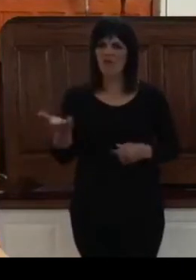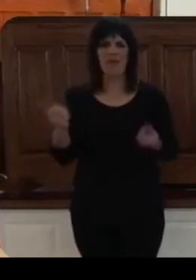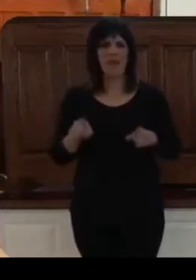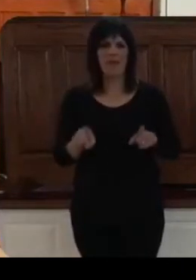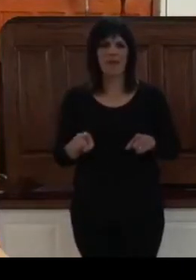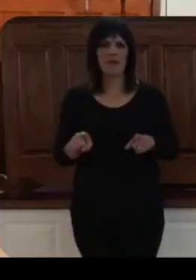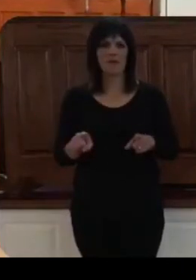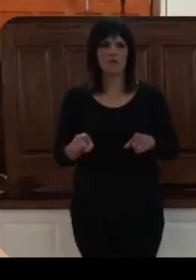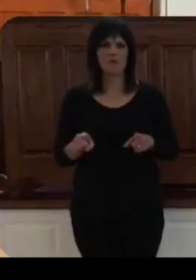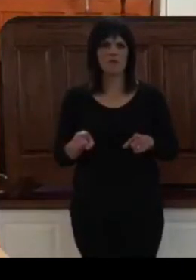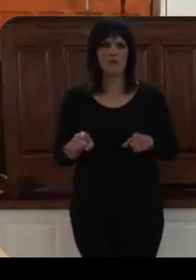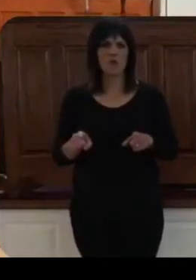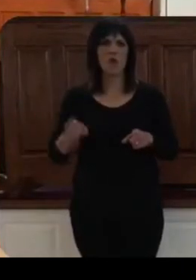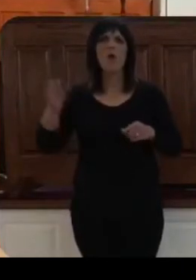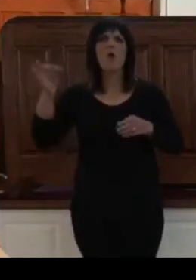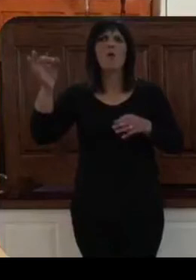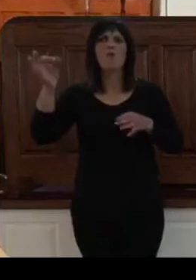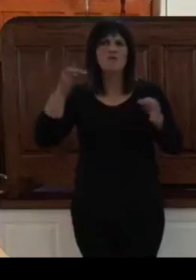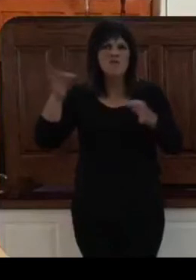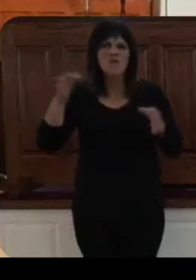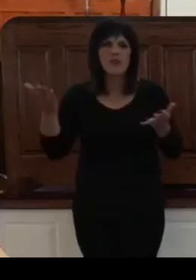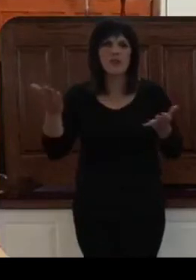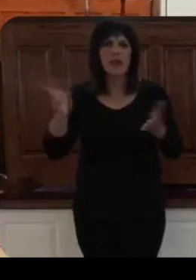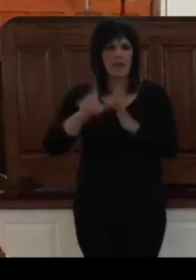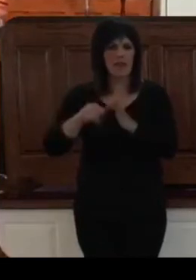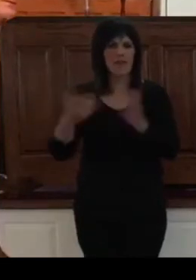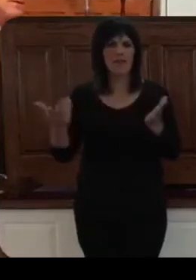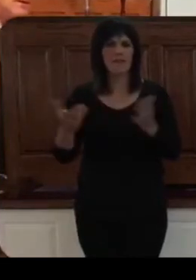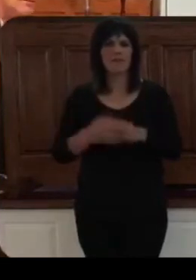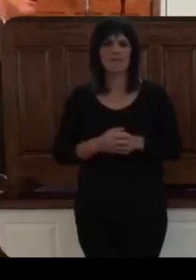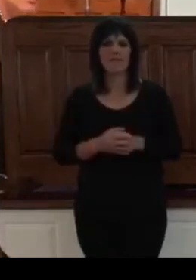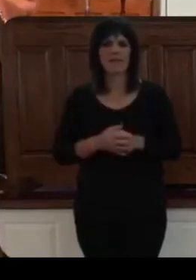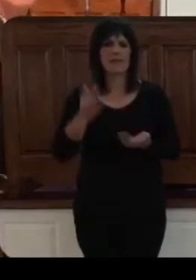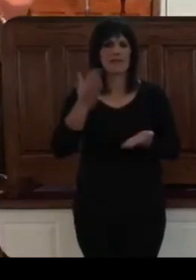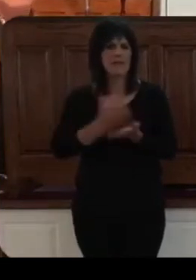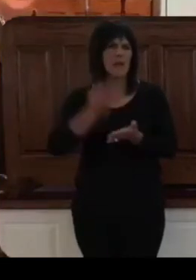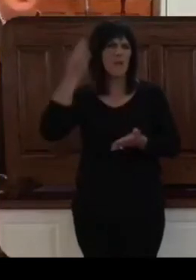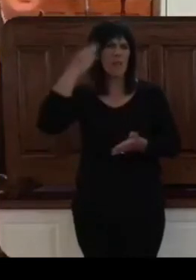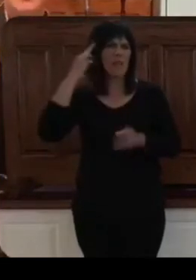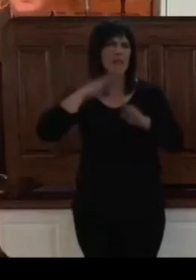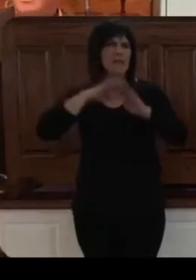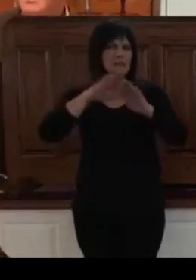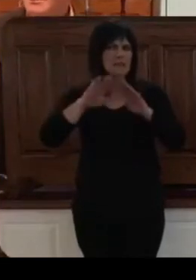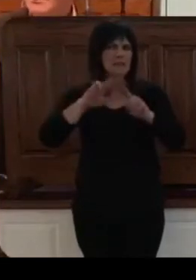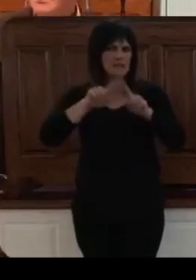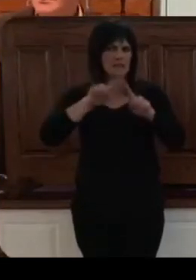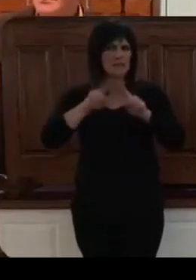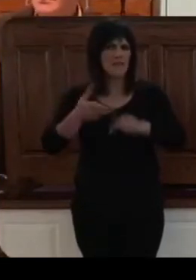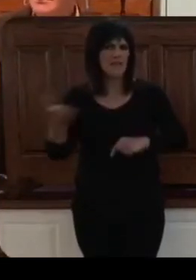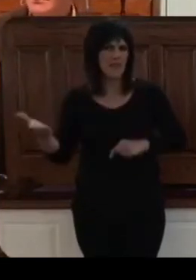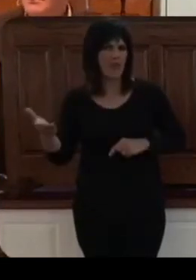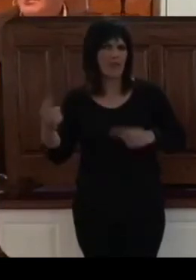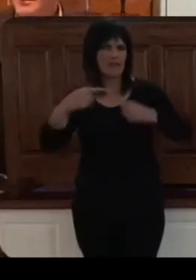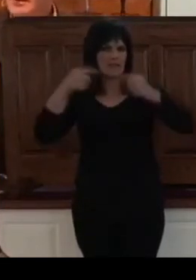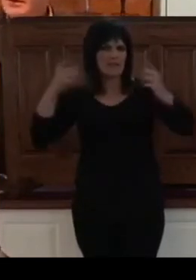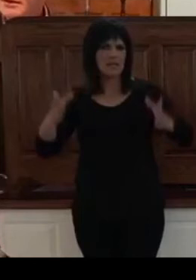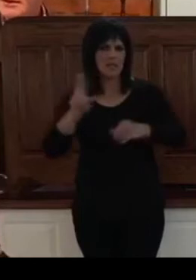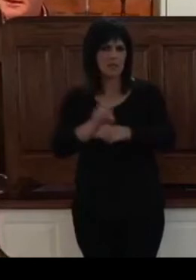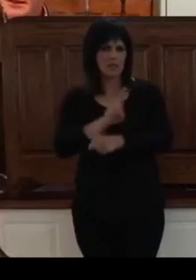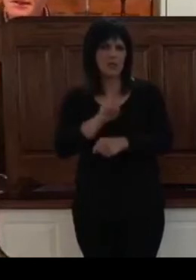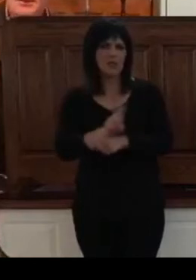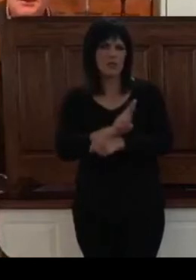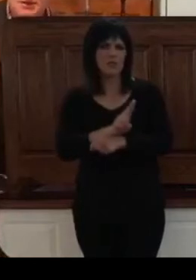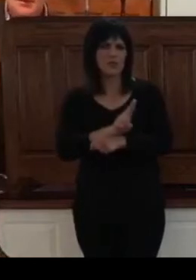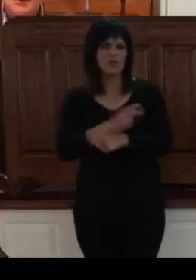out. But stop and think about the other things that the enemy uses to separate us and isolate us. What else does